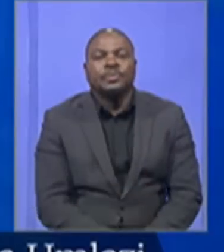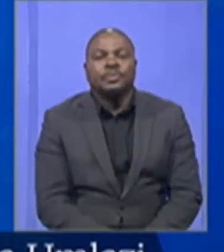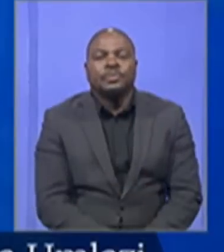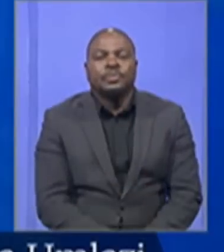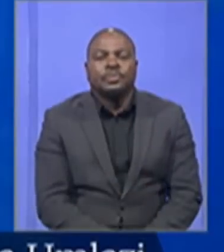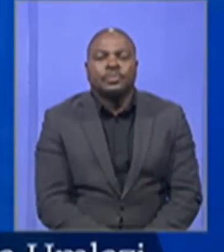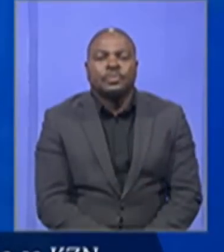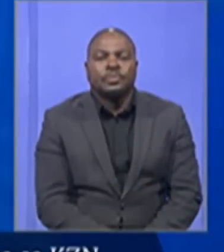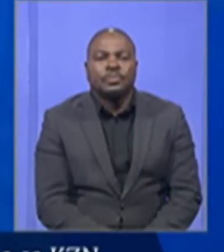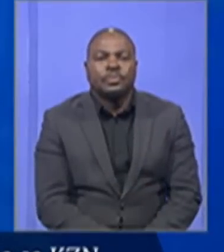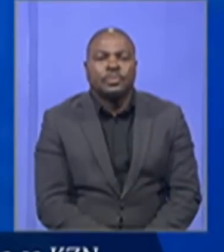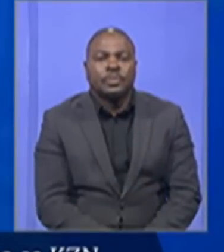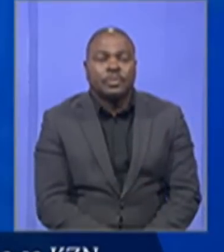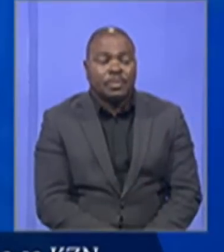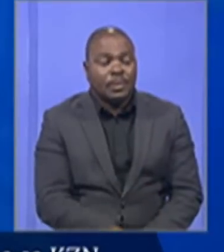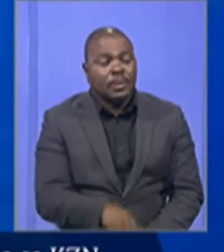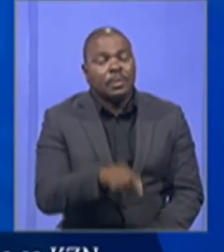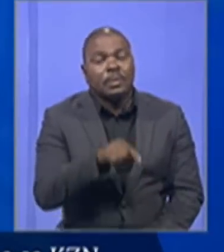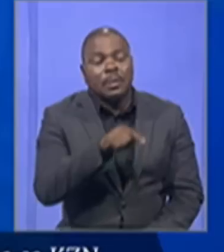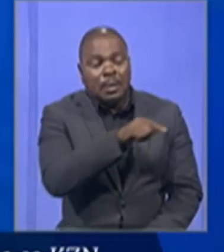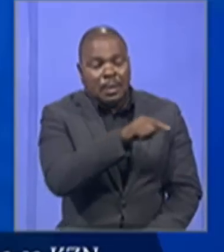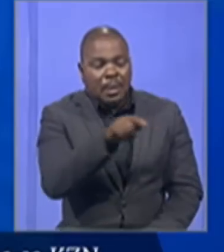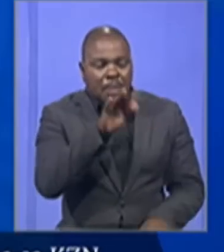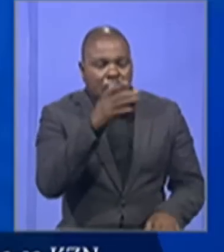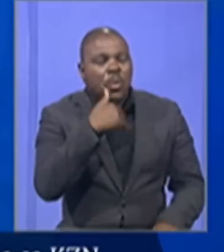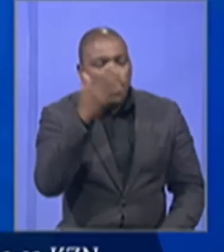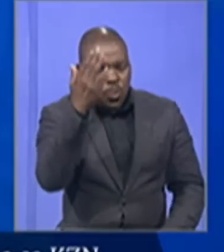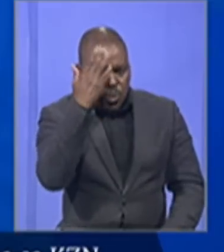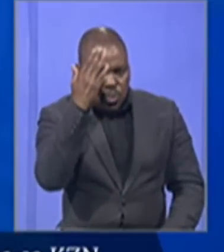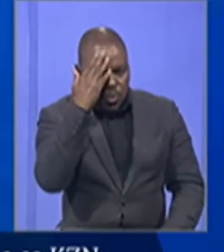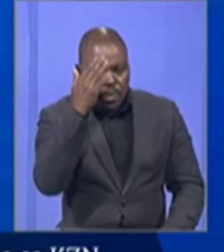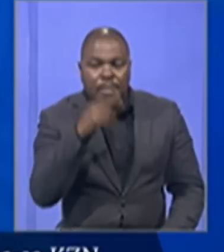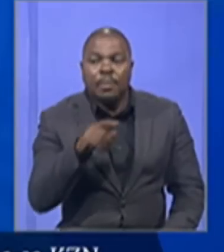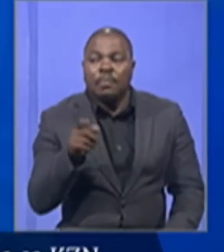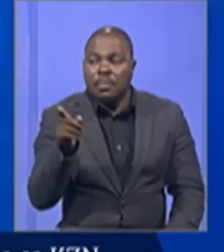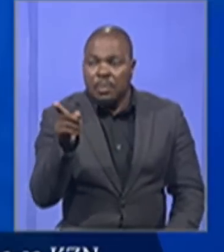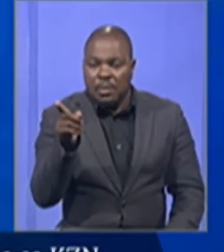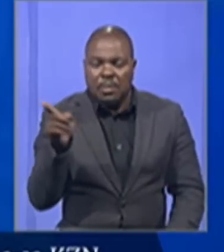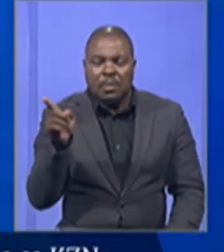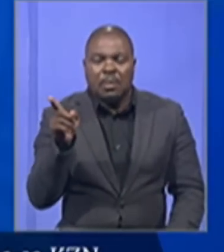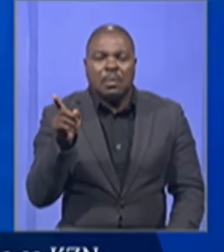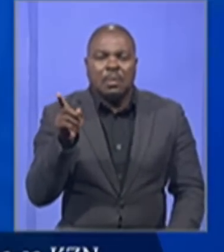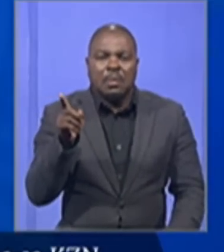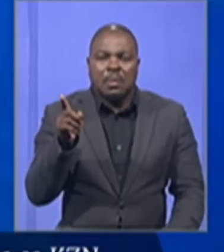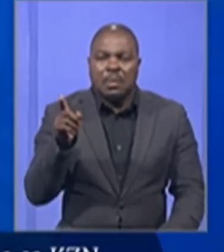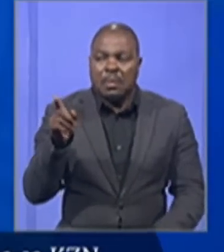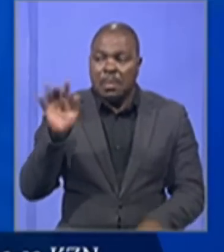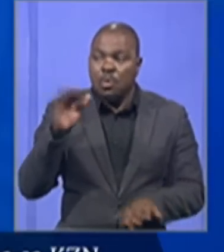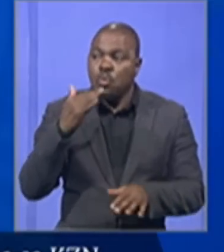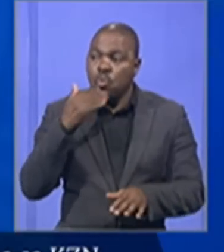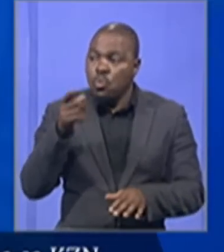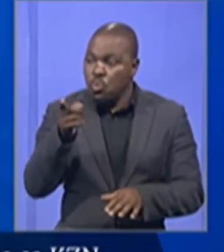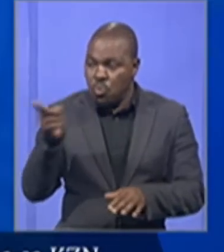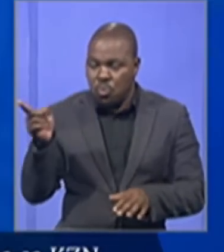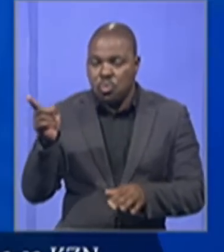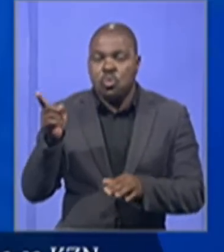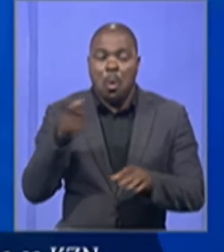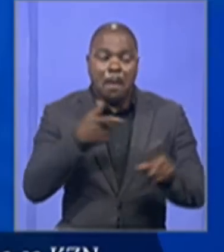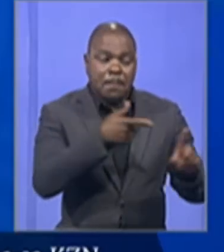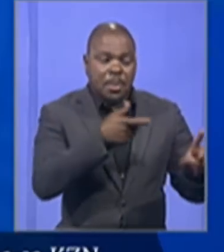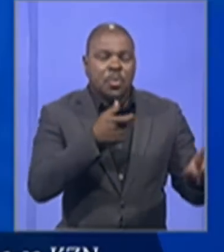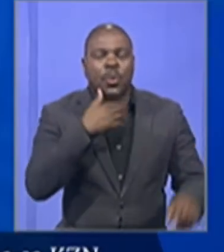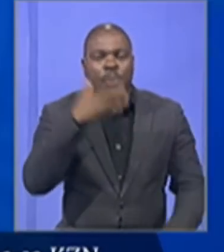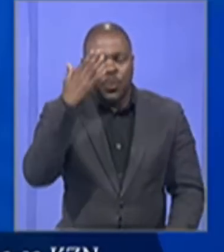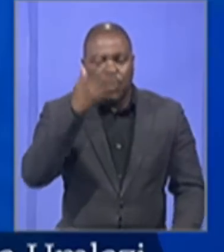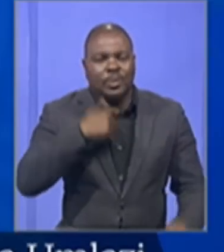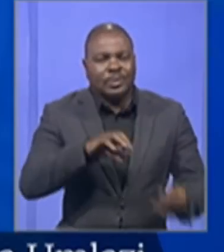The victims are known, they've been identified, but the suspects, they're the ones that are known at this stage. We are